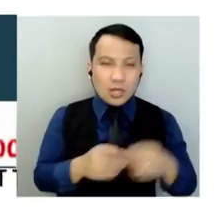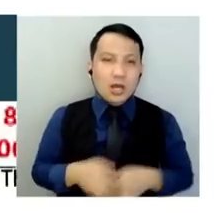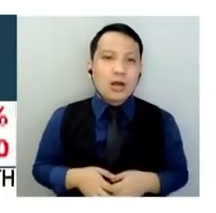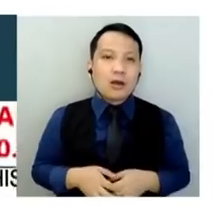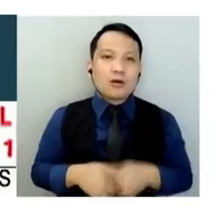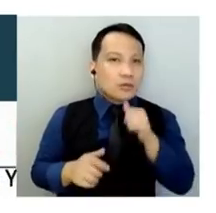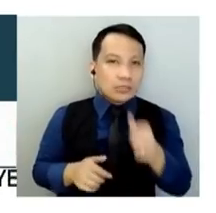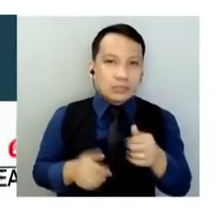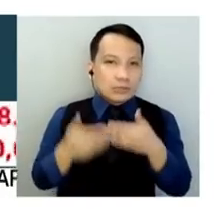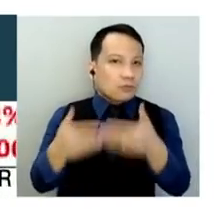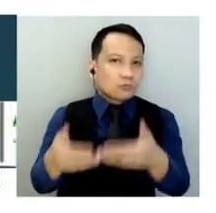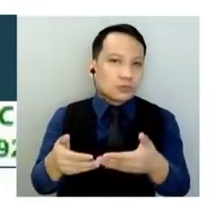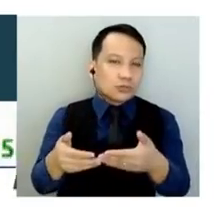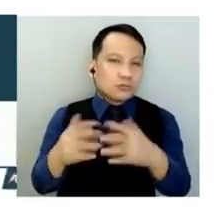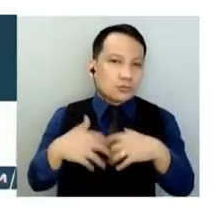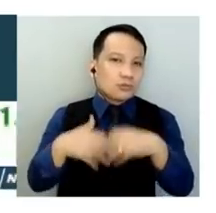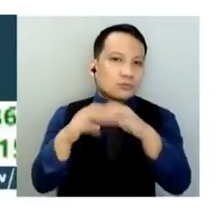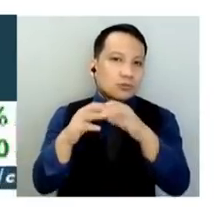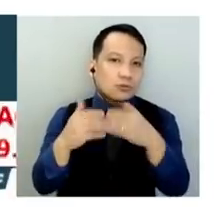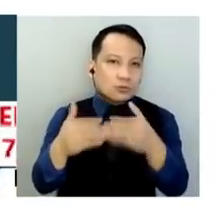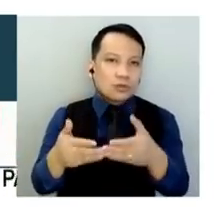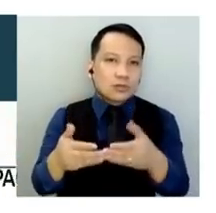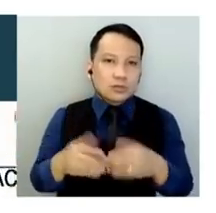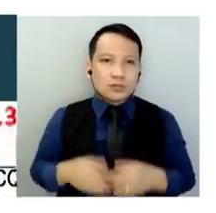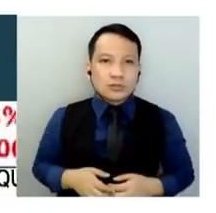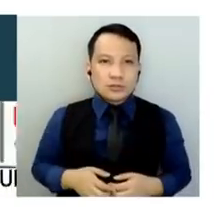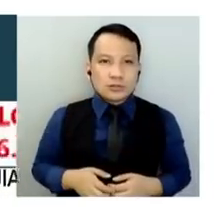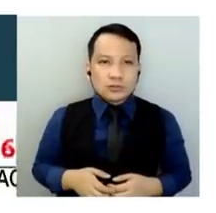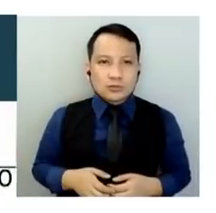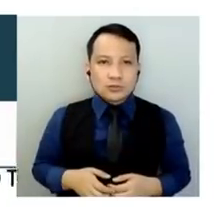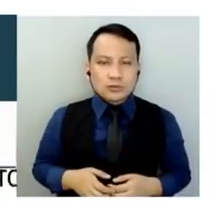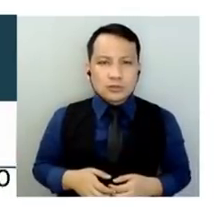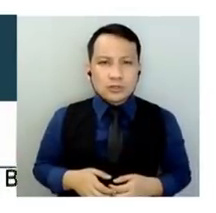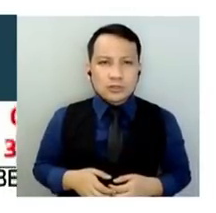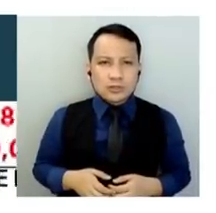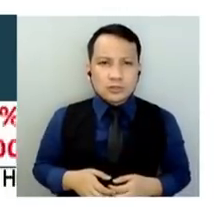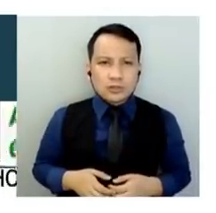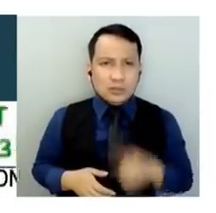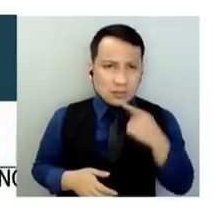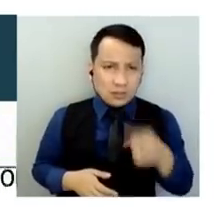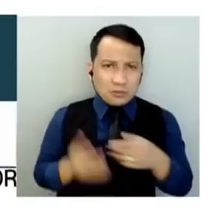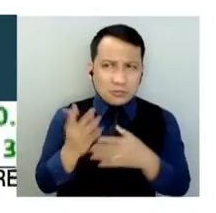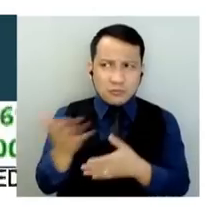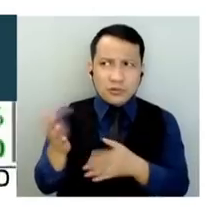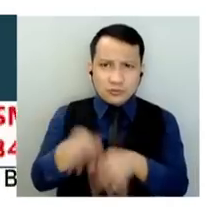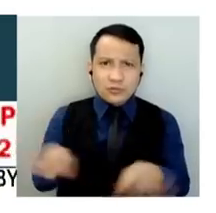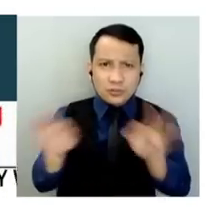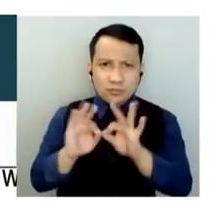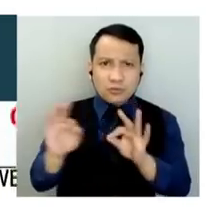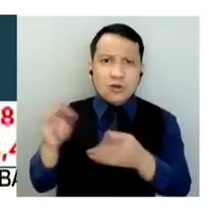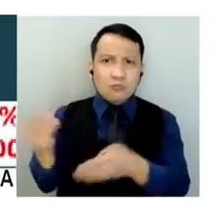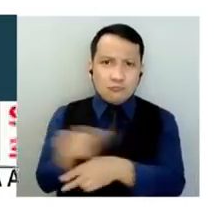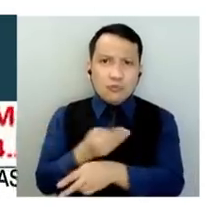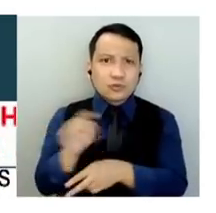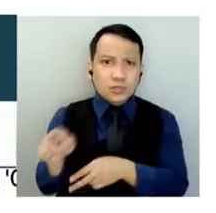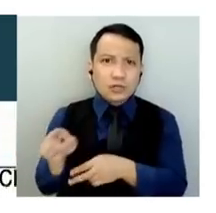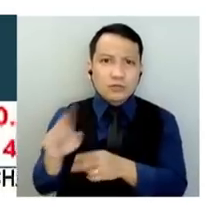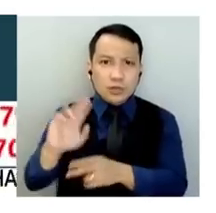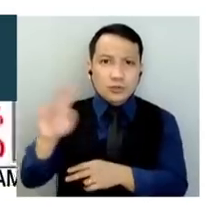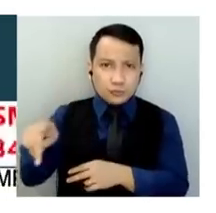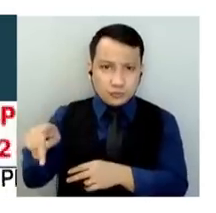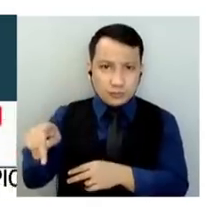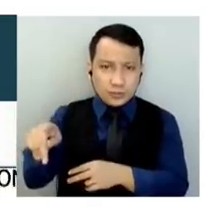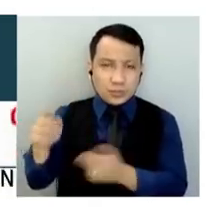not materialize. No, so that's and infrastructure projects, these are very important for the modernization of the